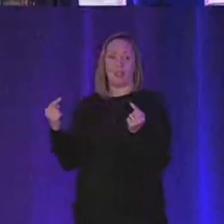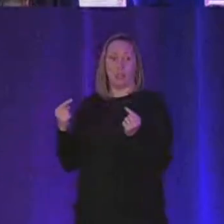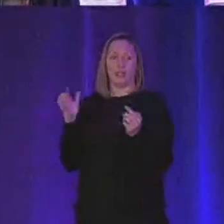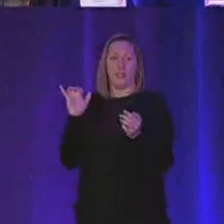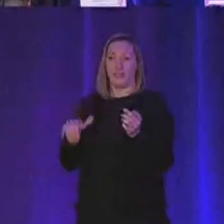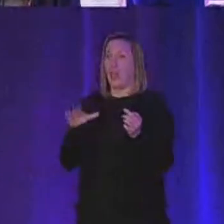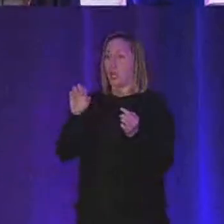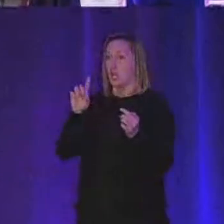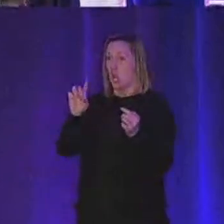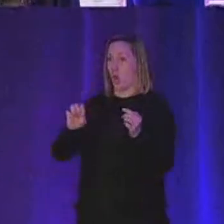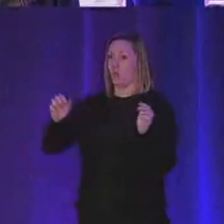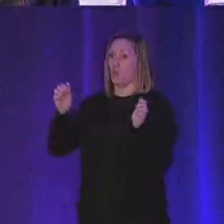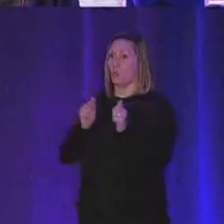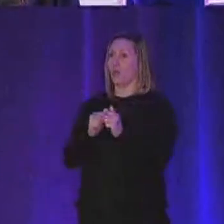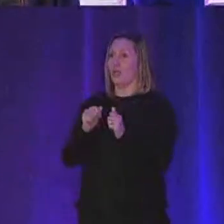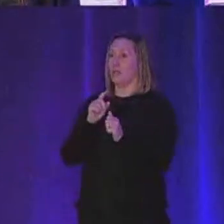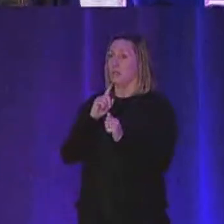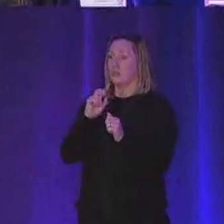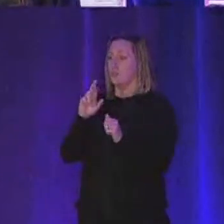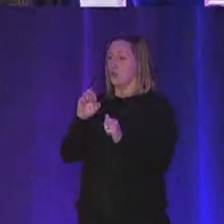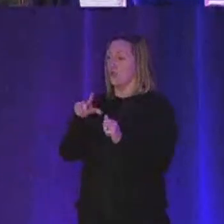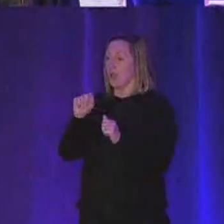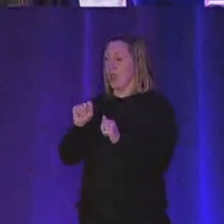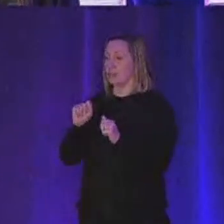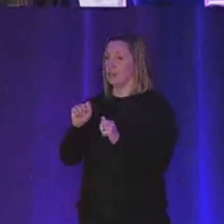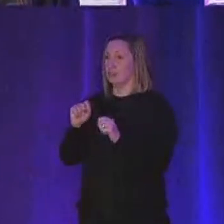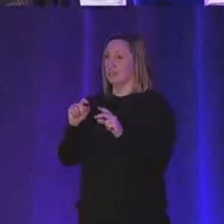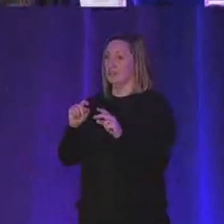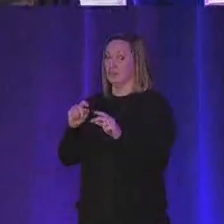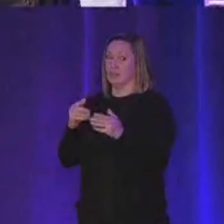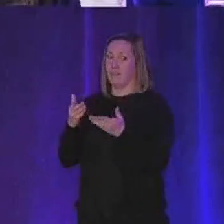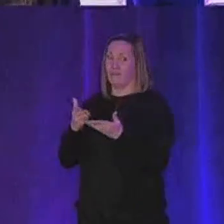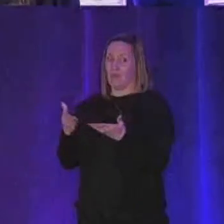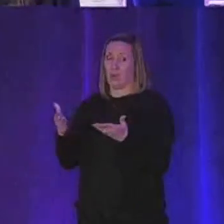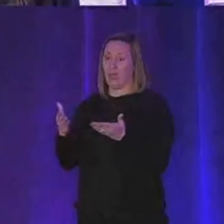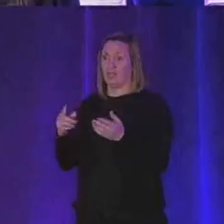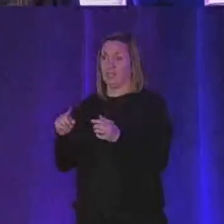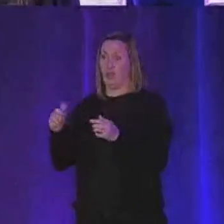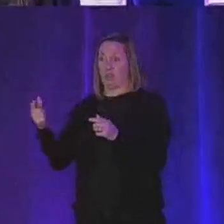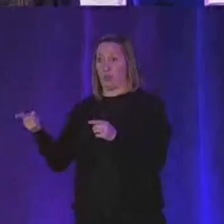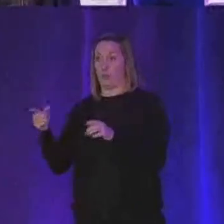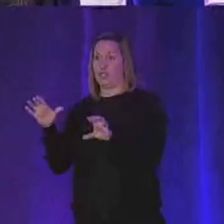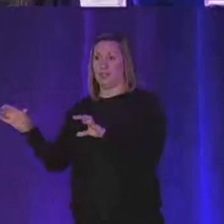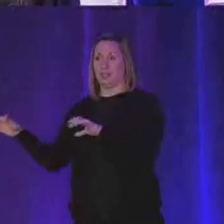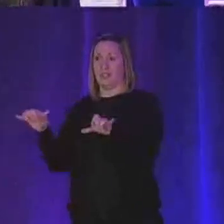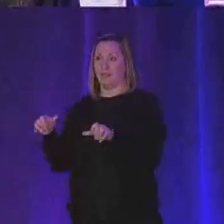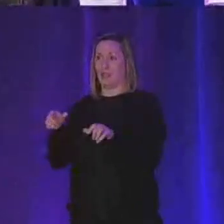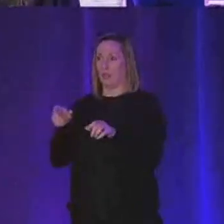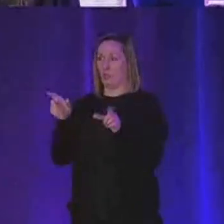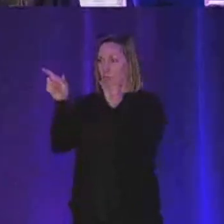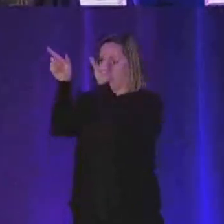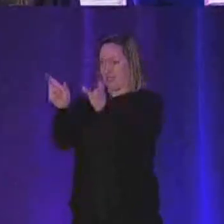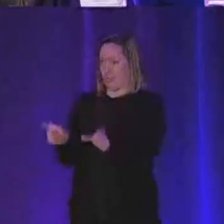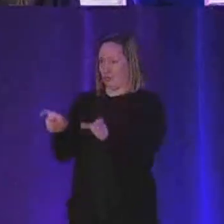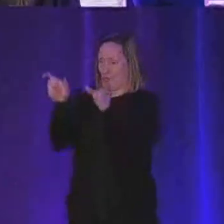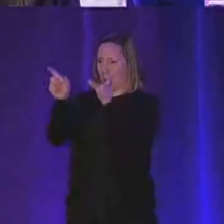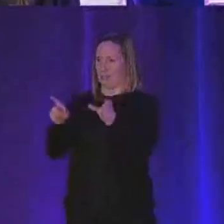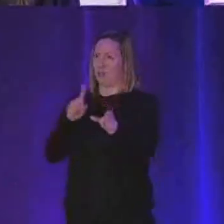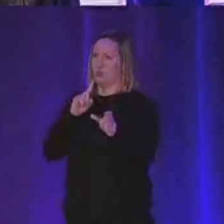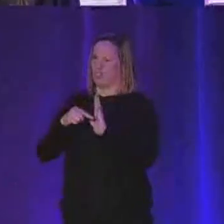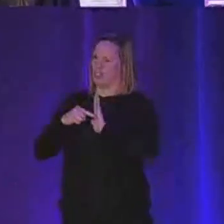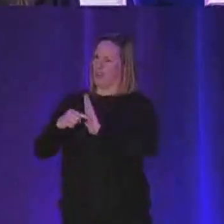code with its React variant that does literally the same thing, let's actually go split screen just to really make my point